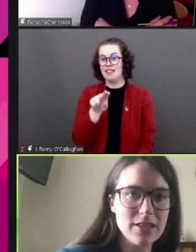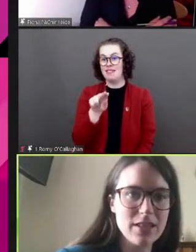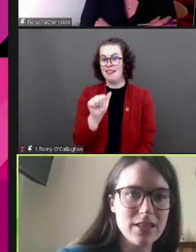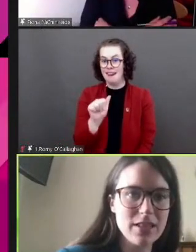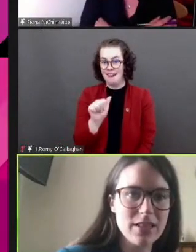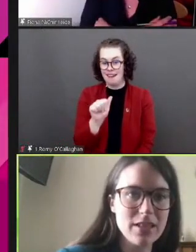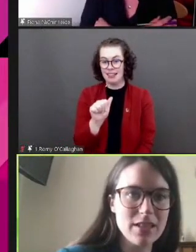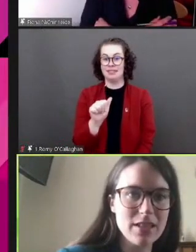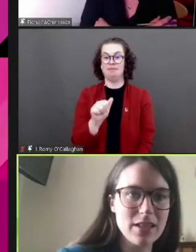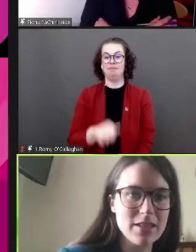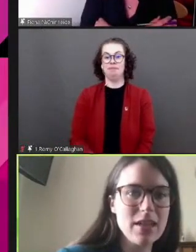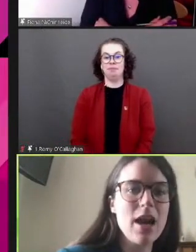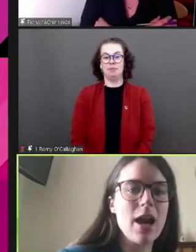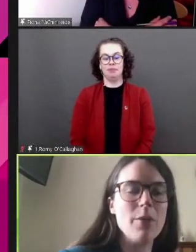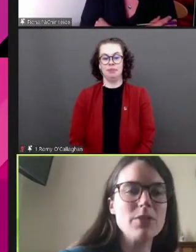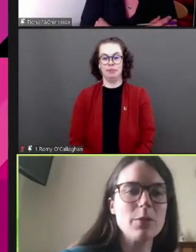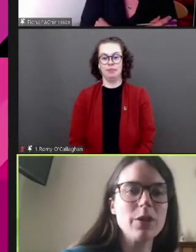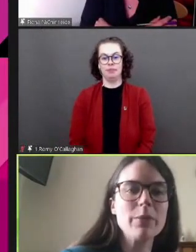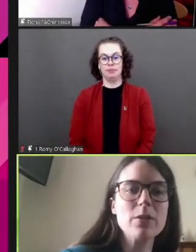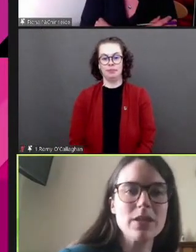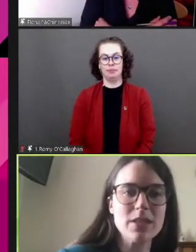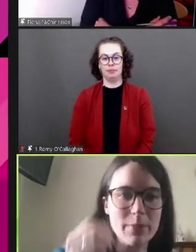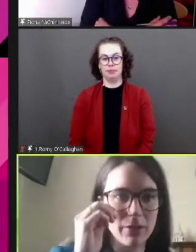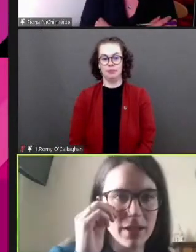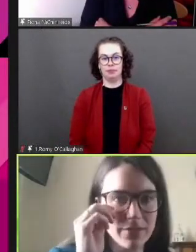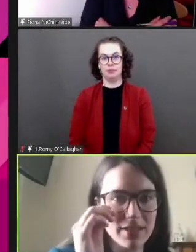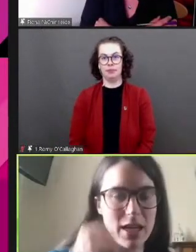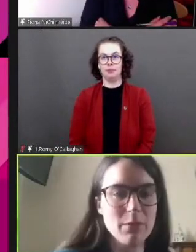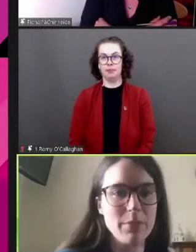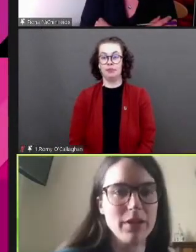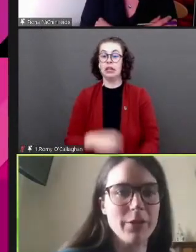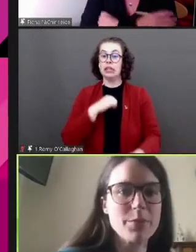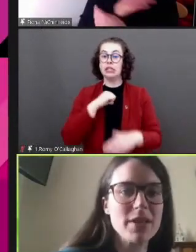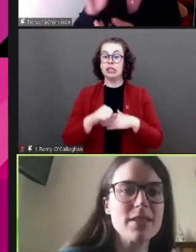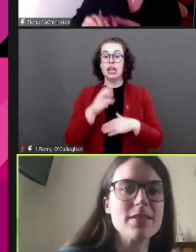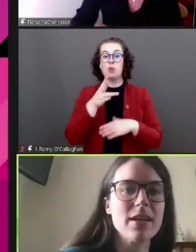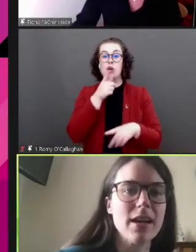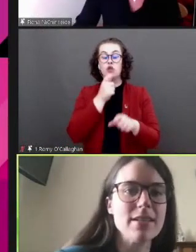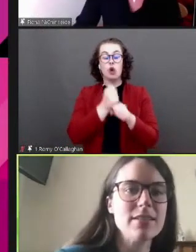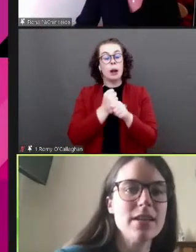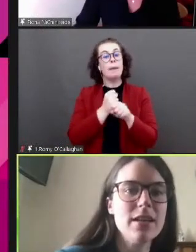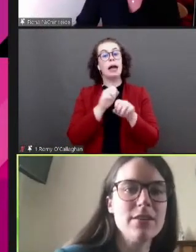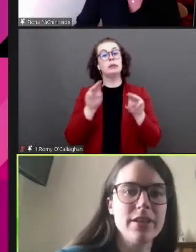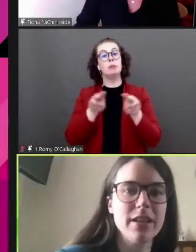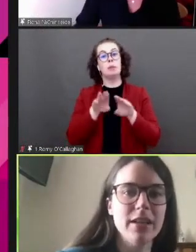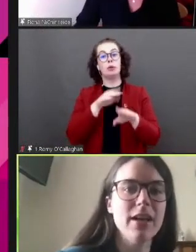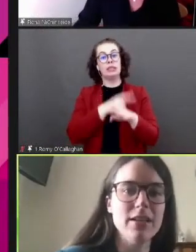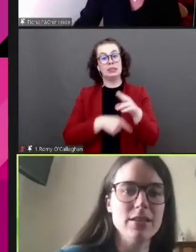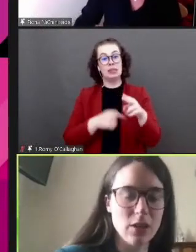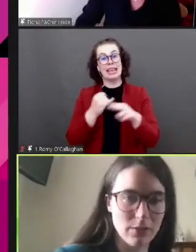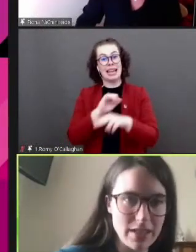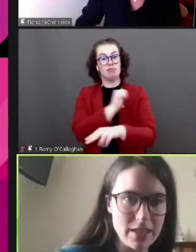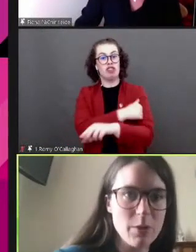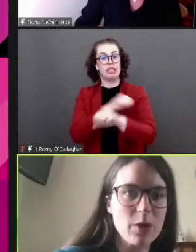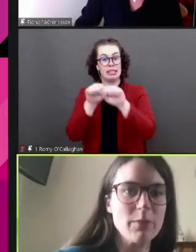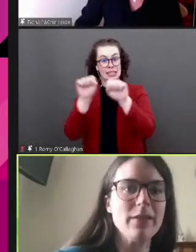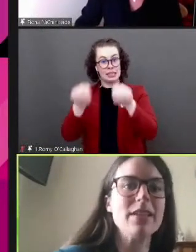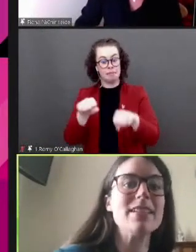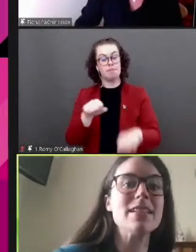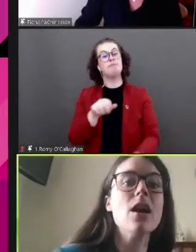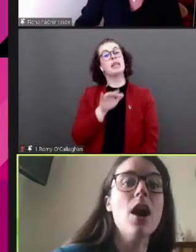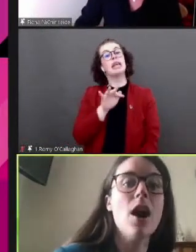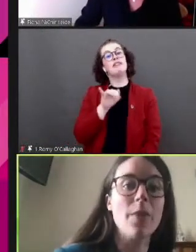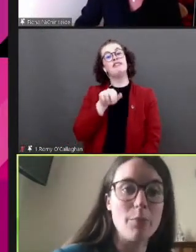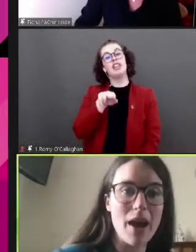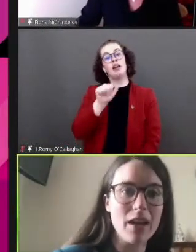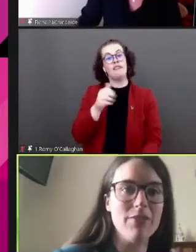to the first slide. So we're going to be talking today about the rights of disabled people in Irish prisons. And as Fiona has already spoken about, this